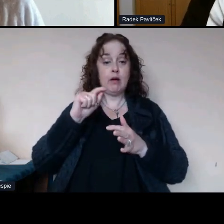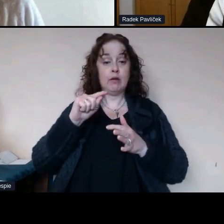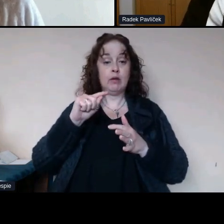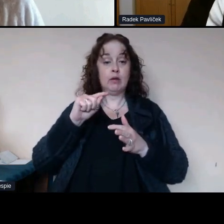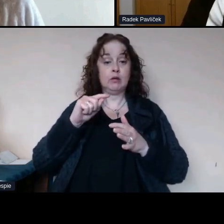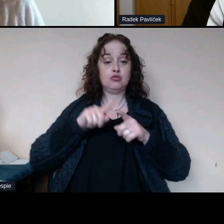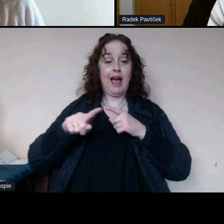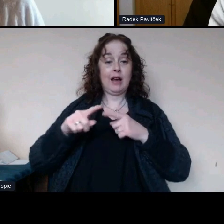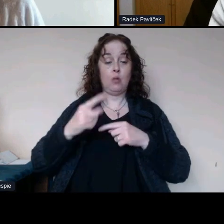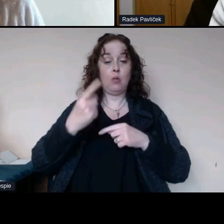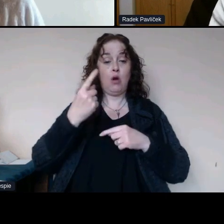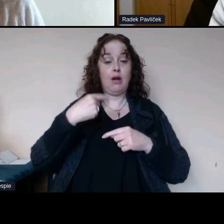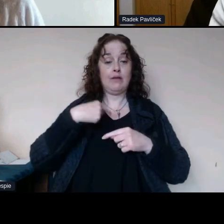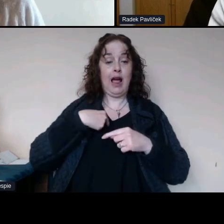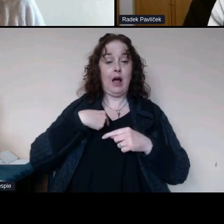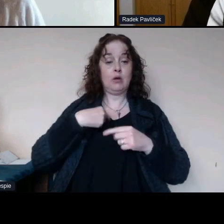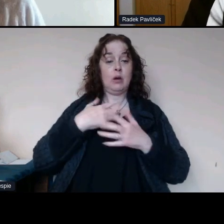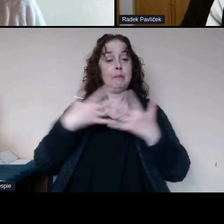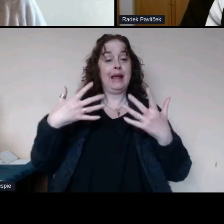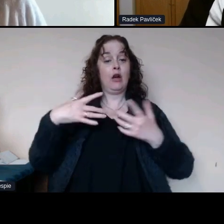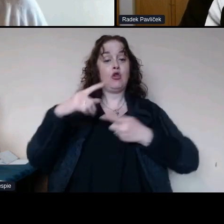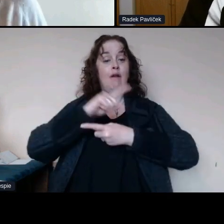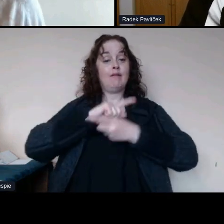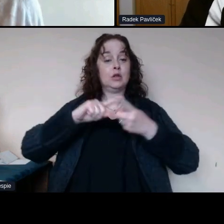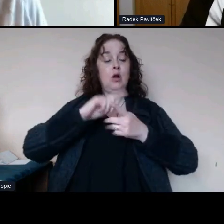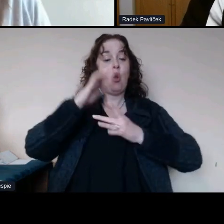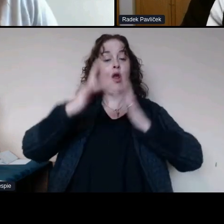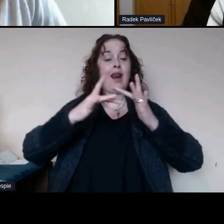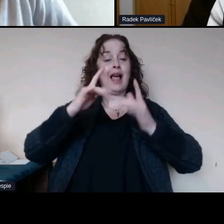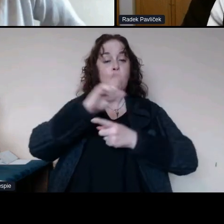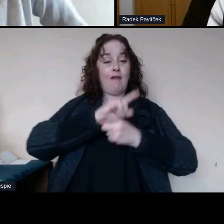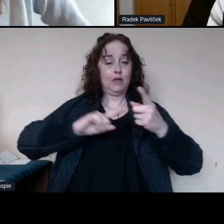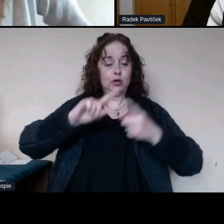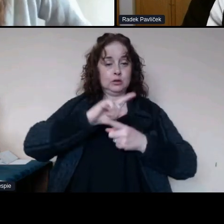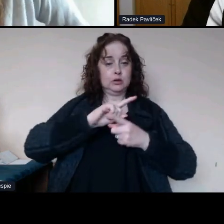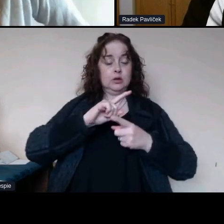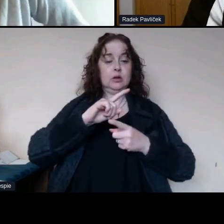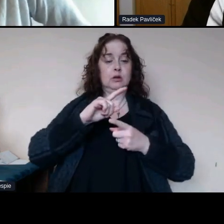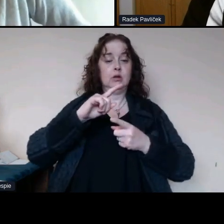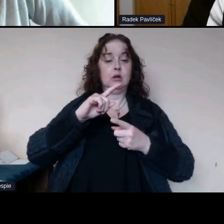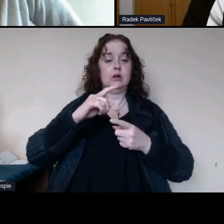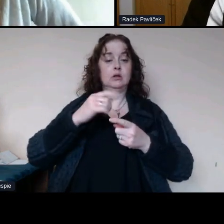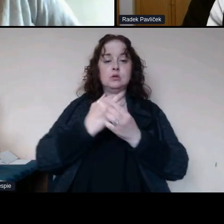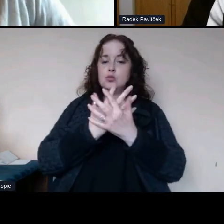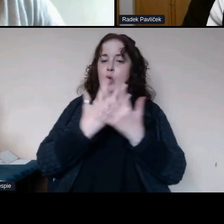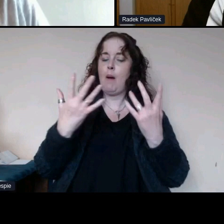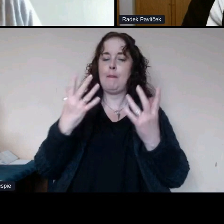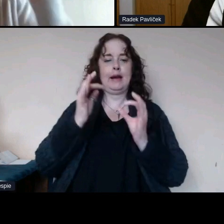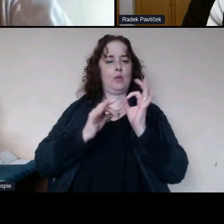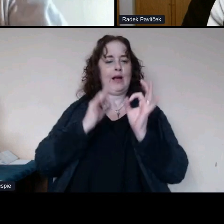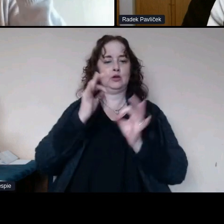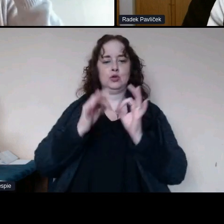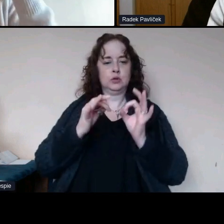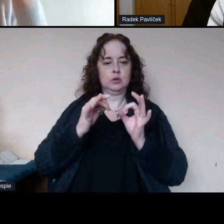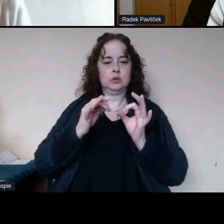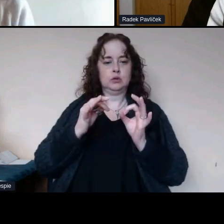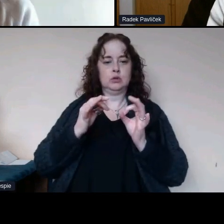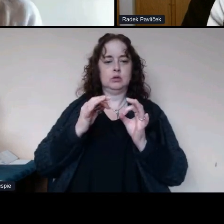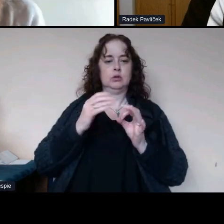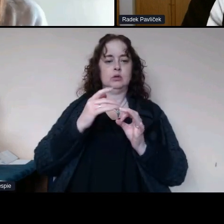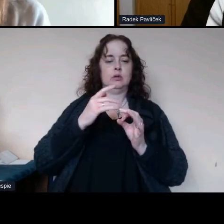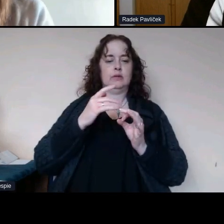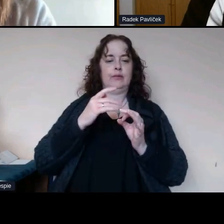let's say, big conferences, online conferences, and there were so many questions and so